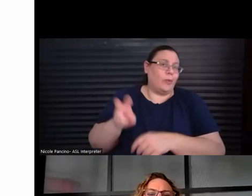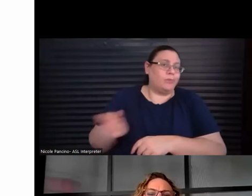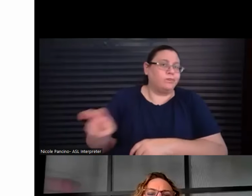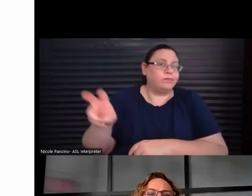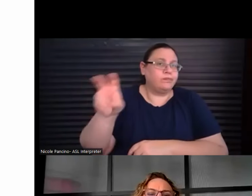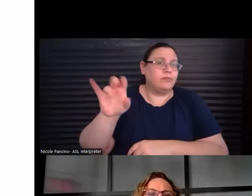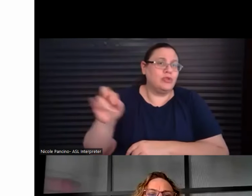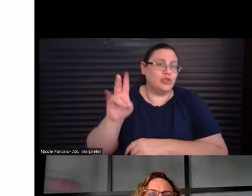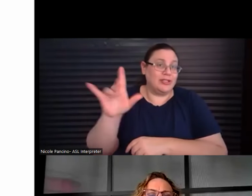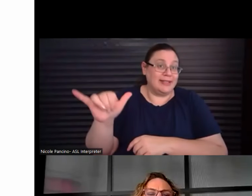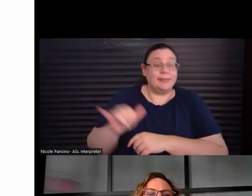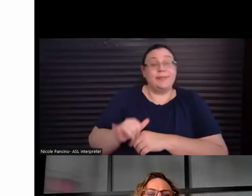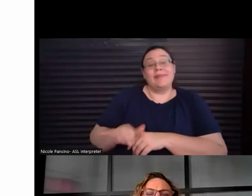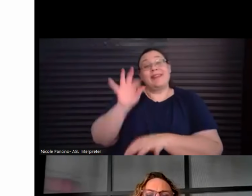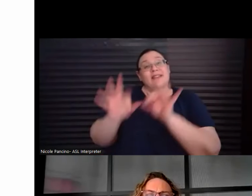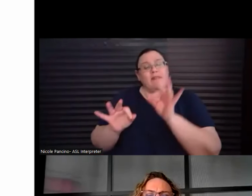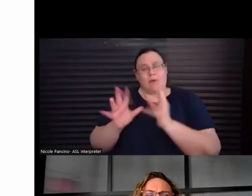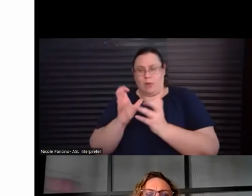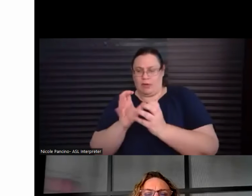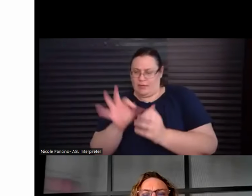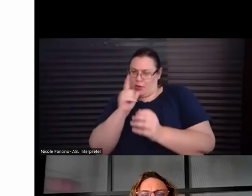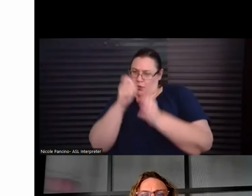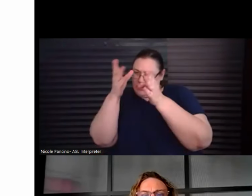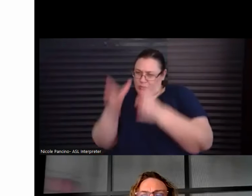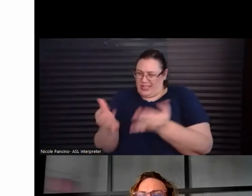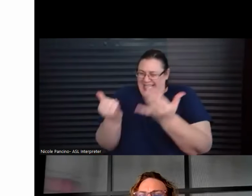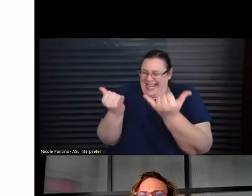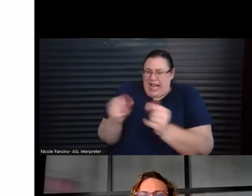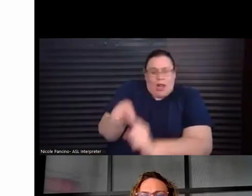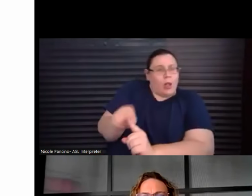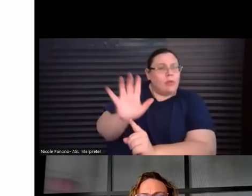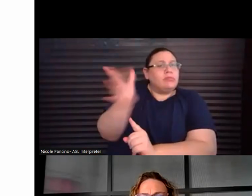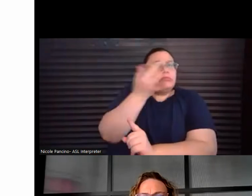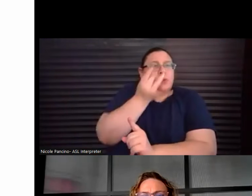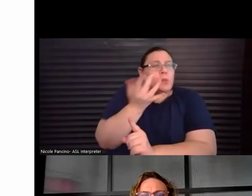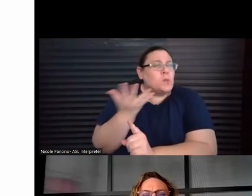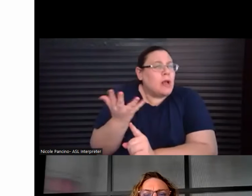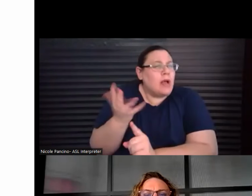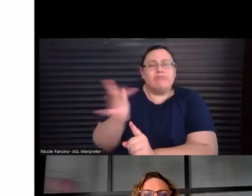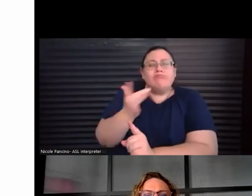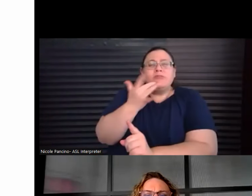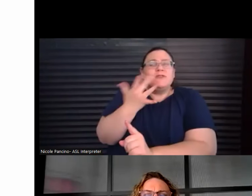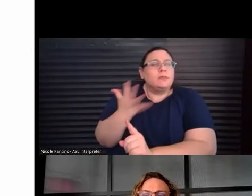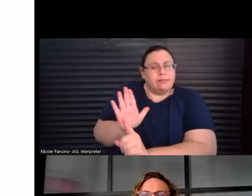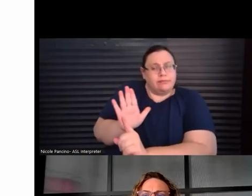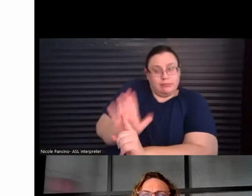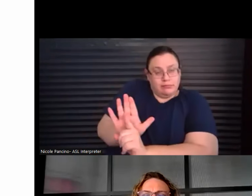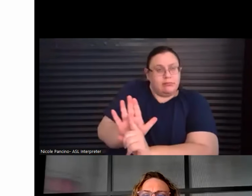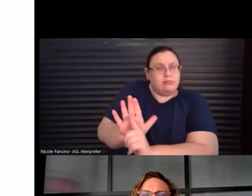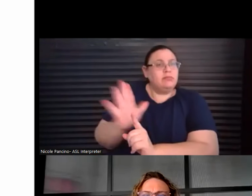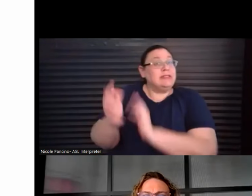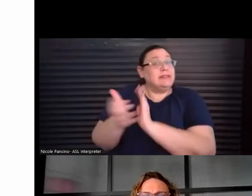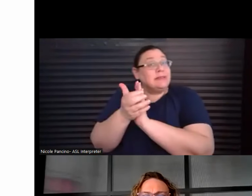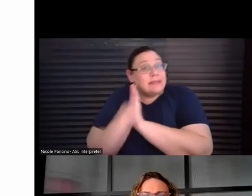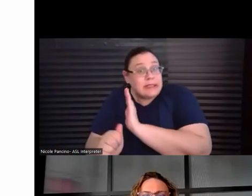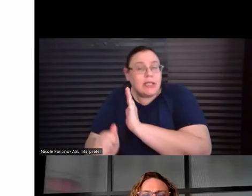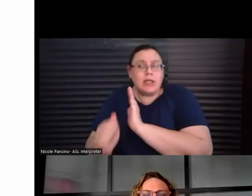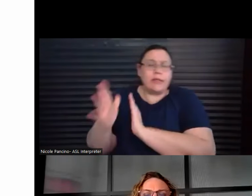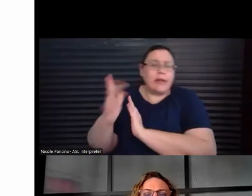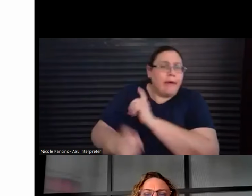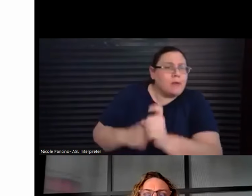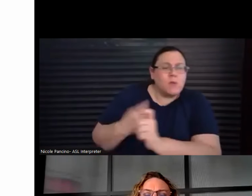seeks to find who a person is right now, what their interests and preferences are, what their skills and contributions